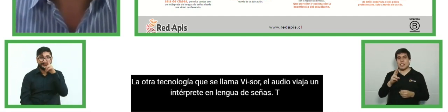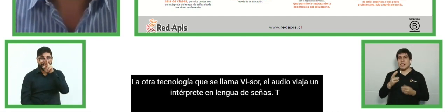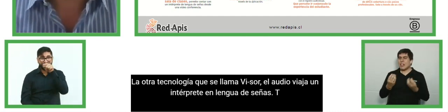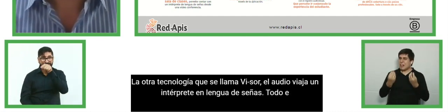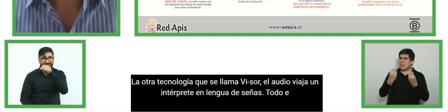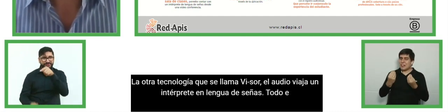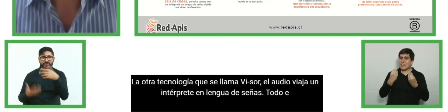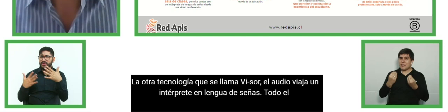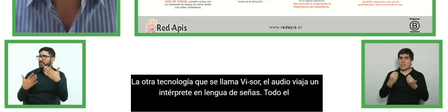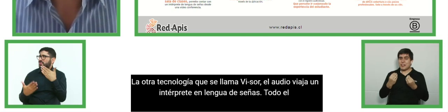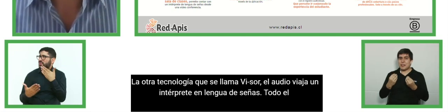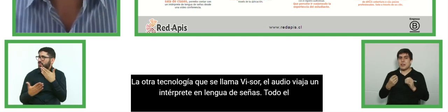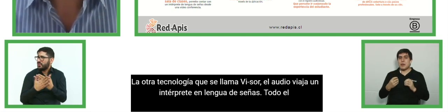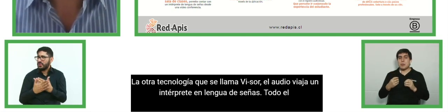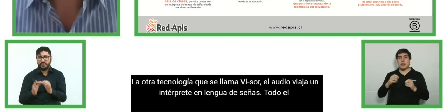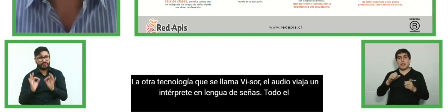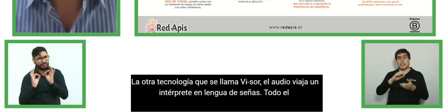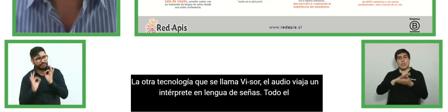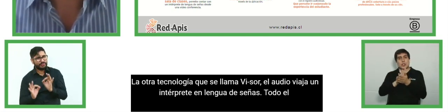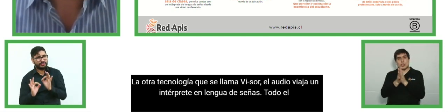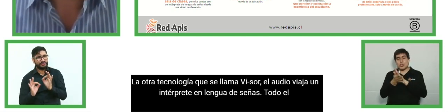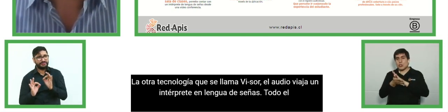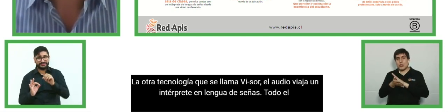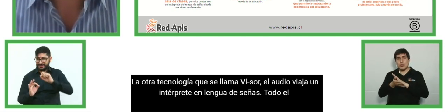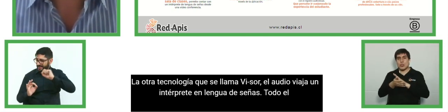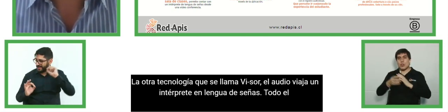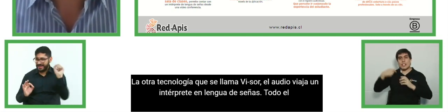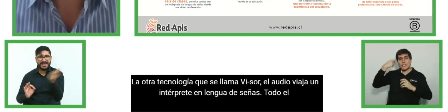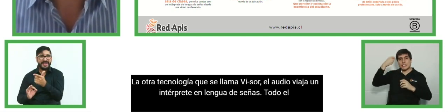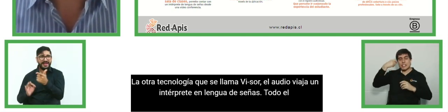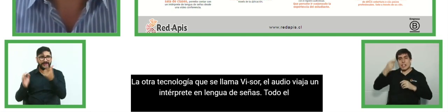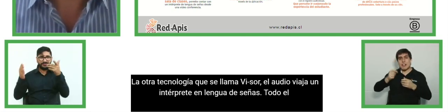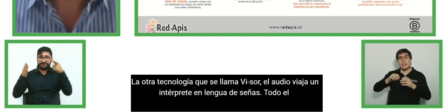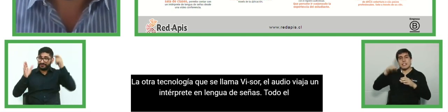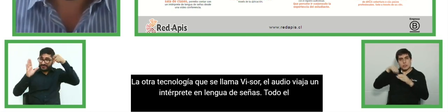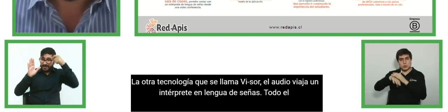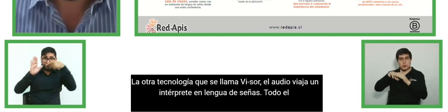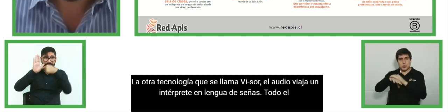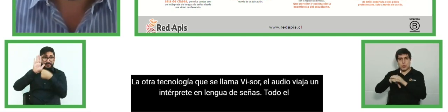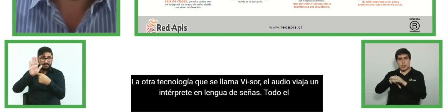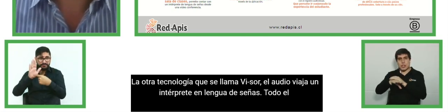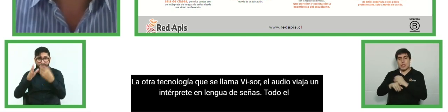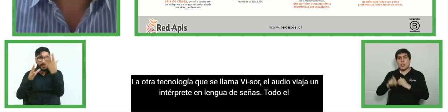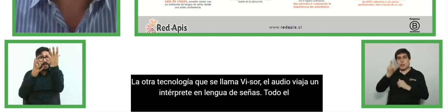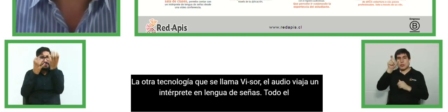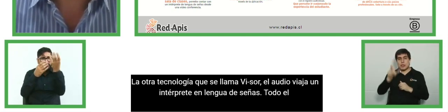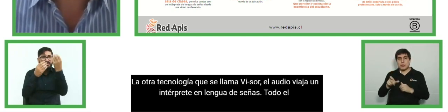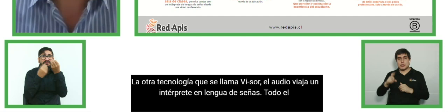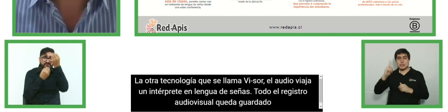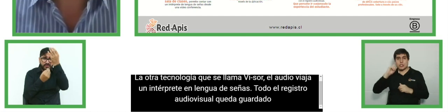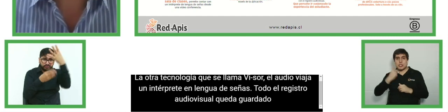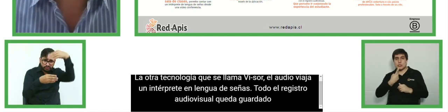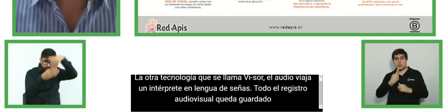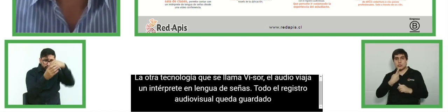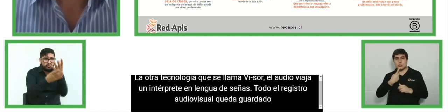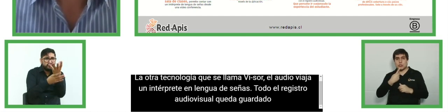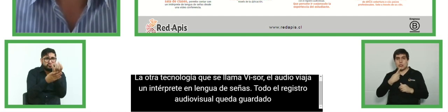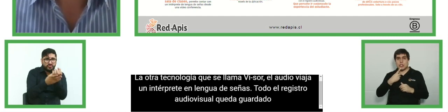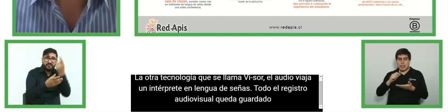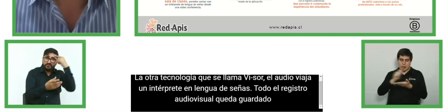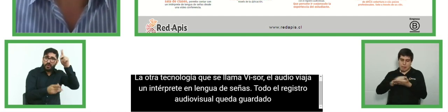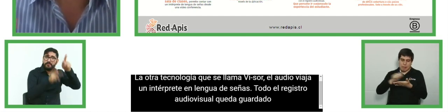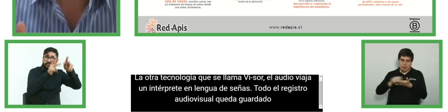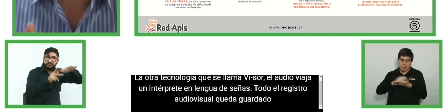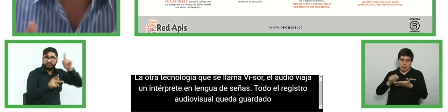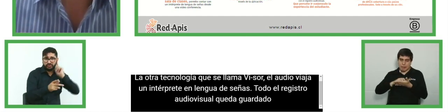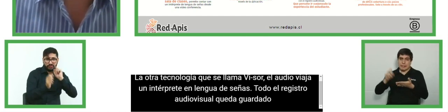record is stored. So for a student with disabilities, it's very difficult to take notes at the same time. So we'll